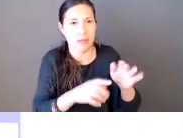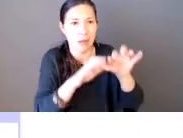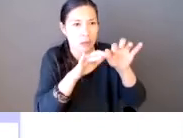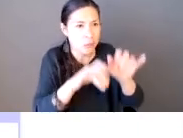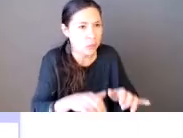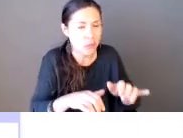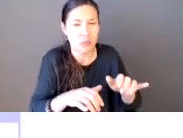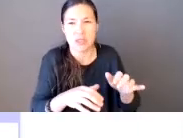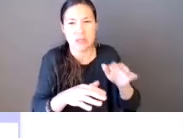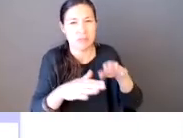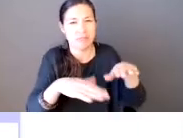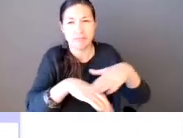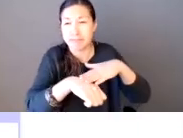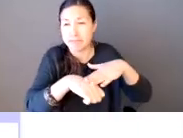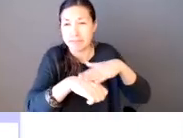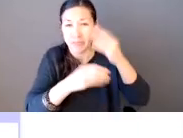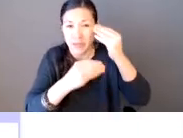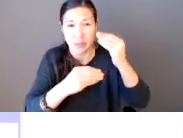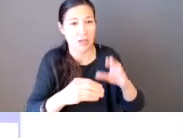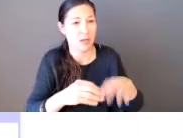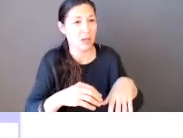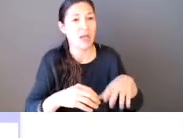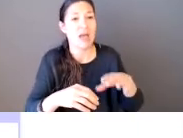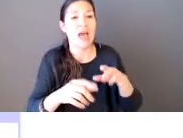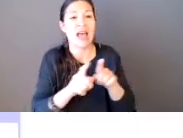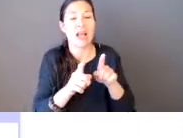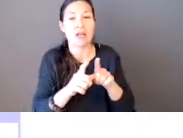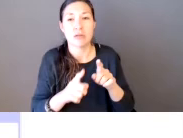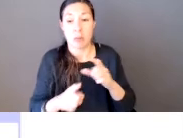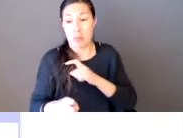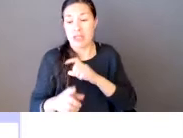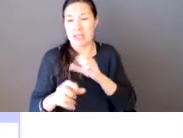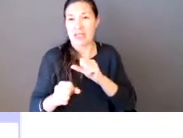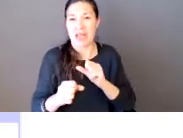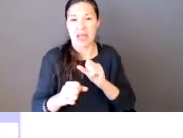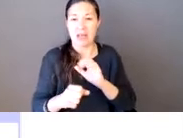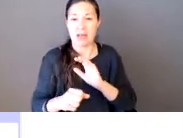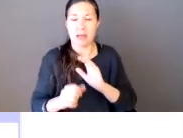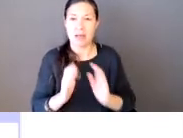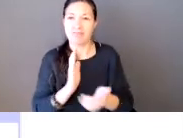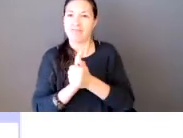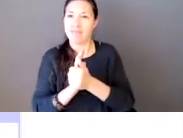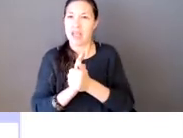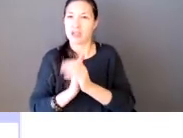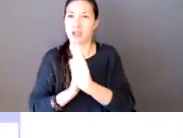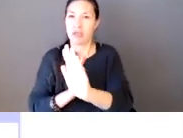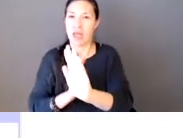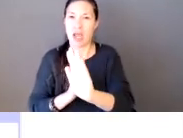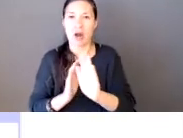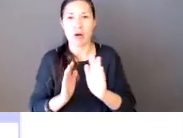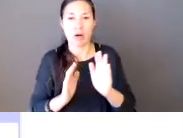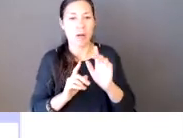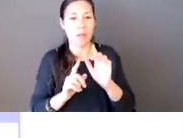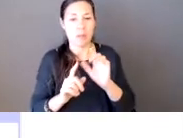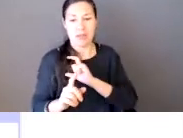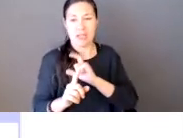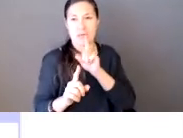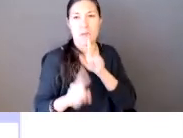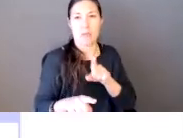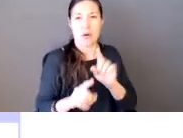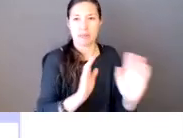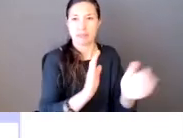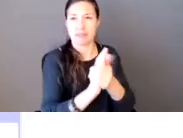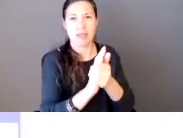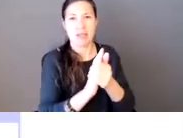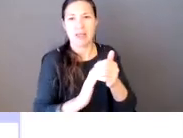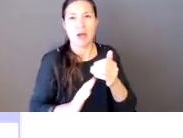basics and then actually attach an incident report, the police report if they want to. So they're not even having to type in a lot of